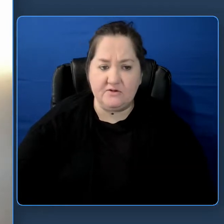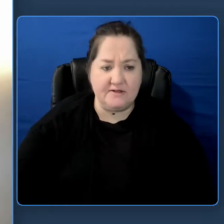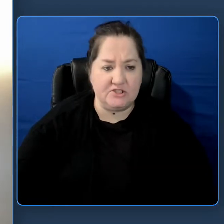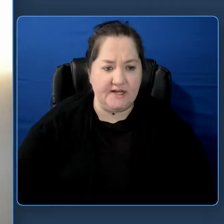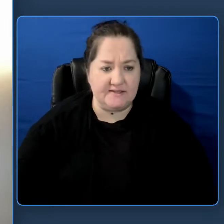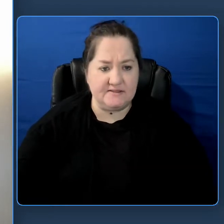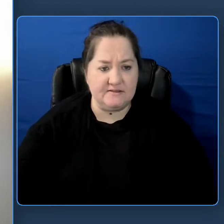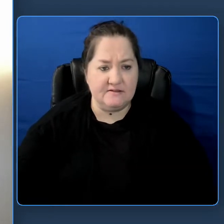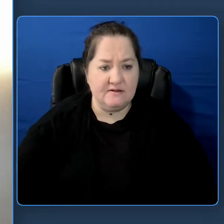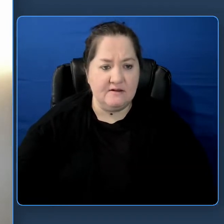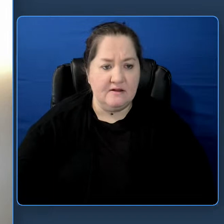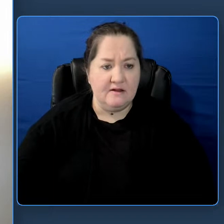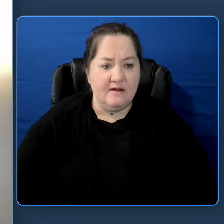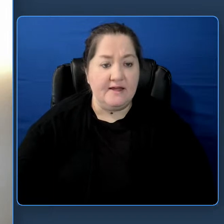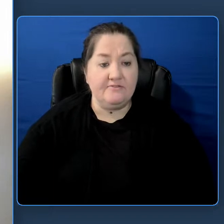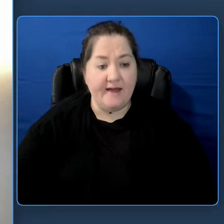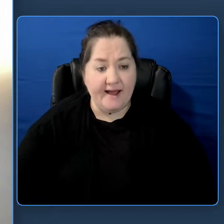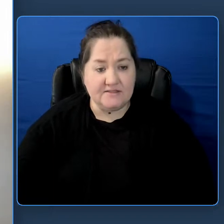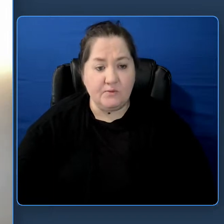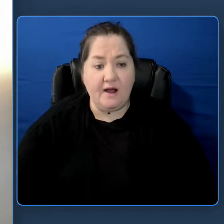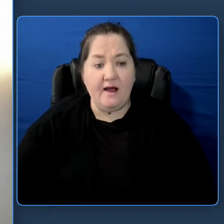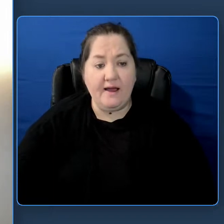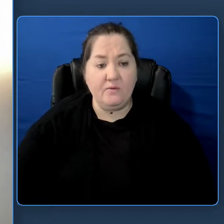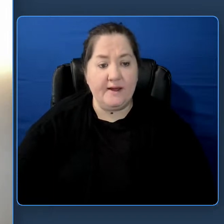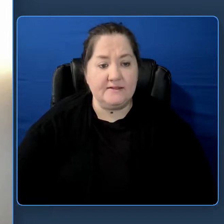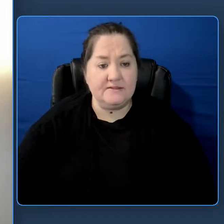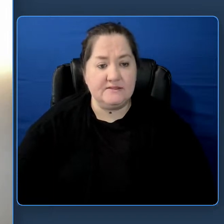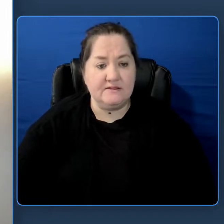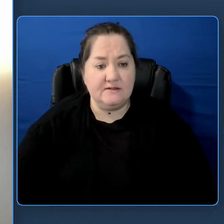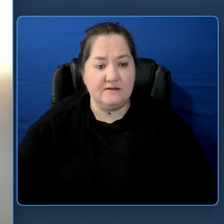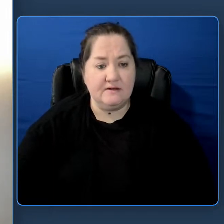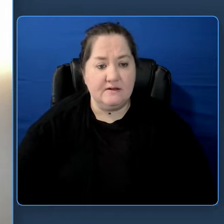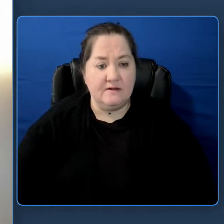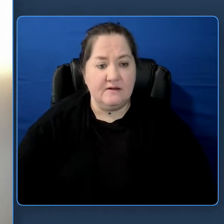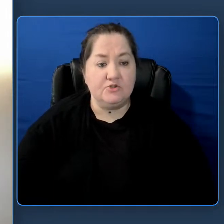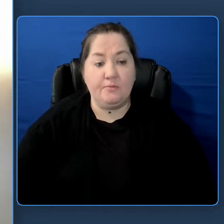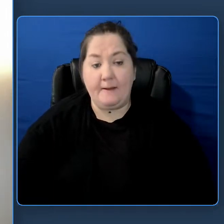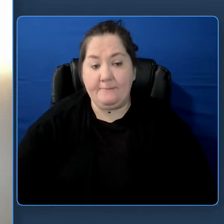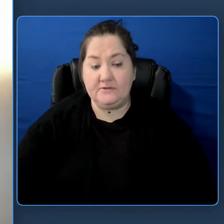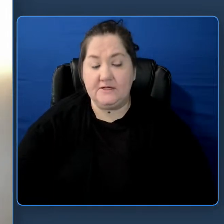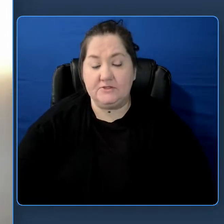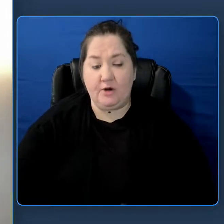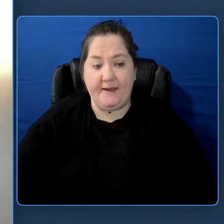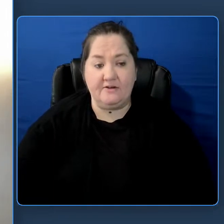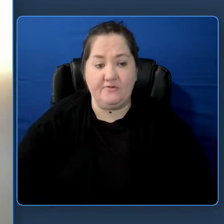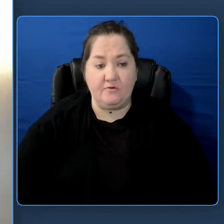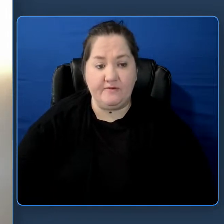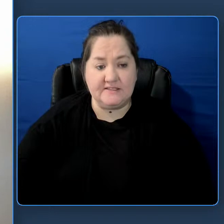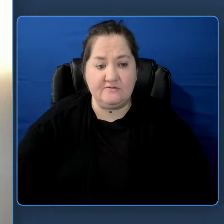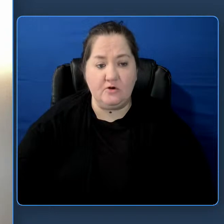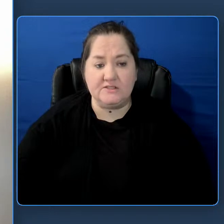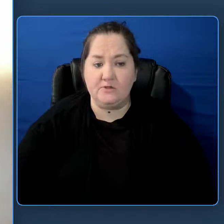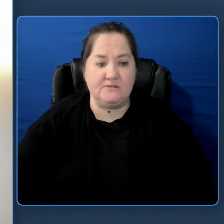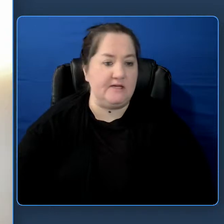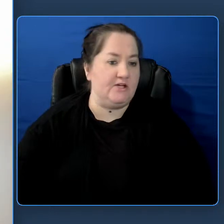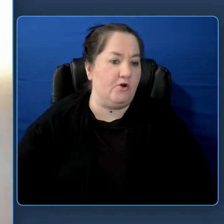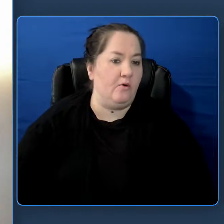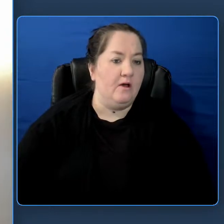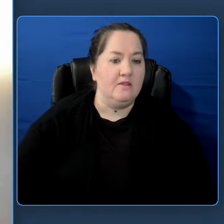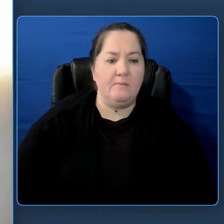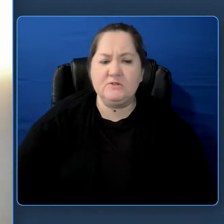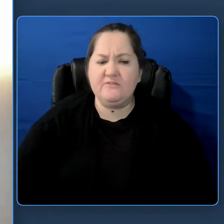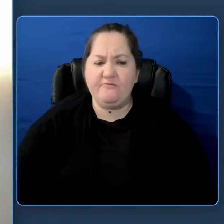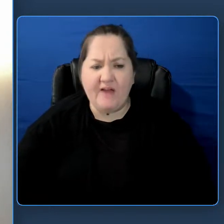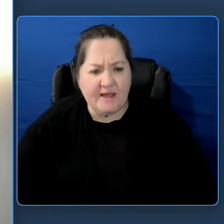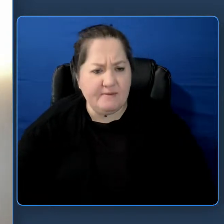get it. I don't understand. In fact, when I went to the Tribeca Film Festival, it's supposed to be,